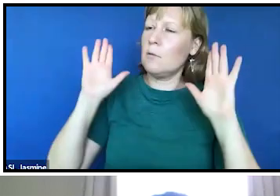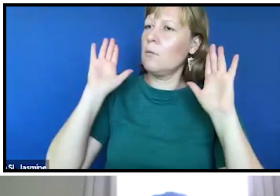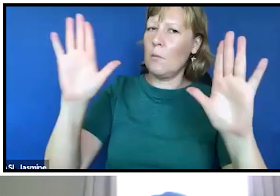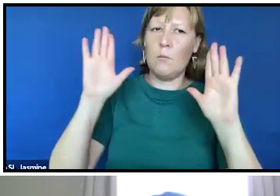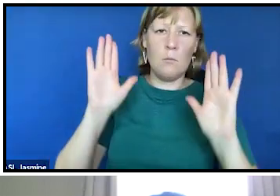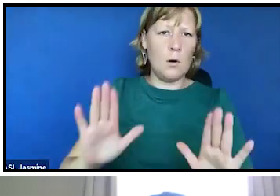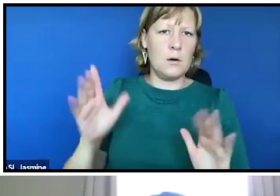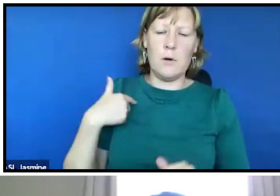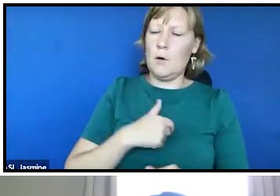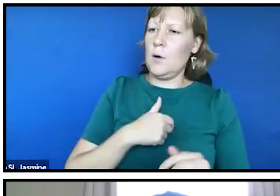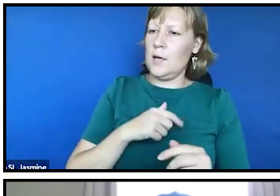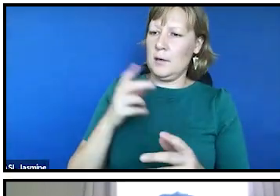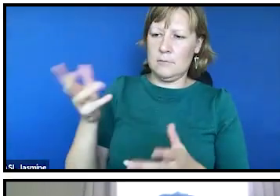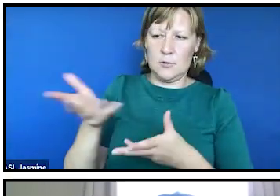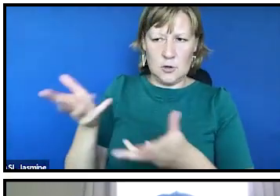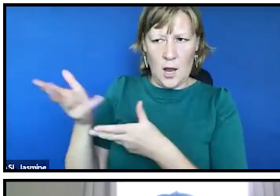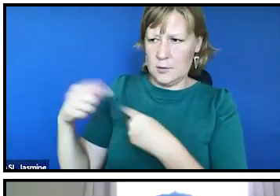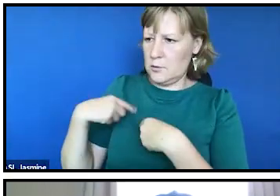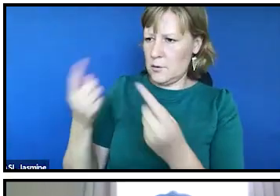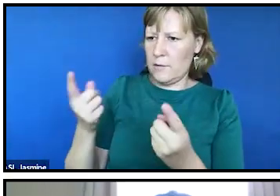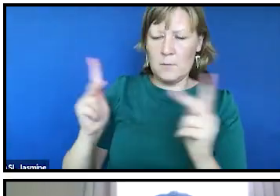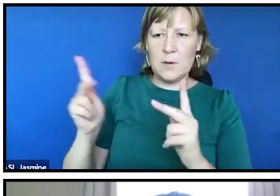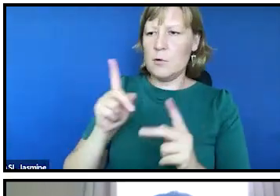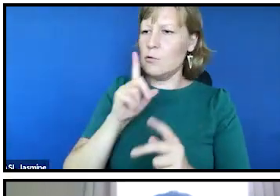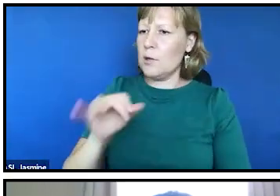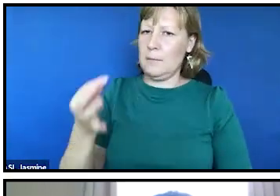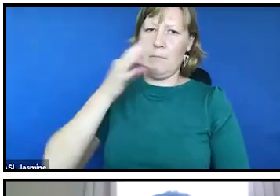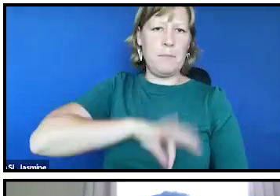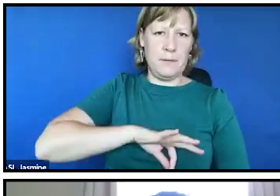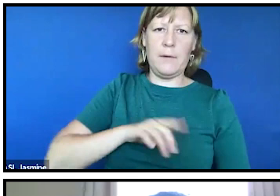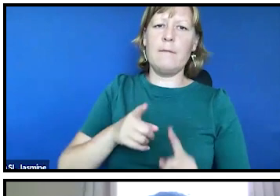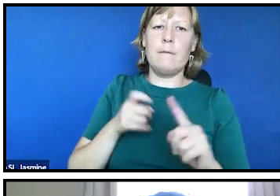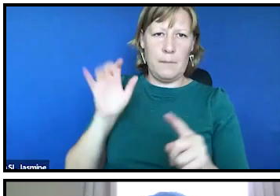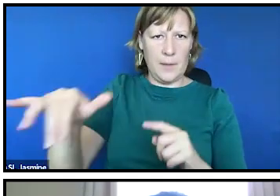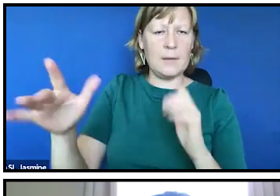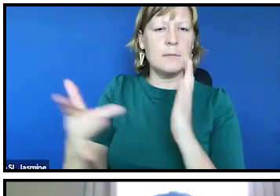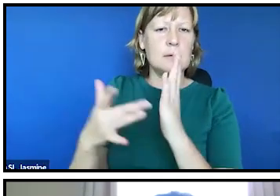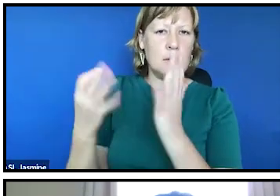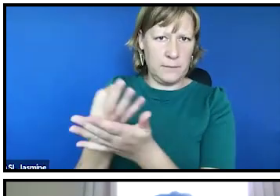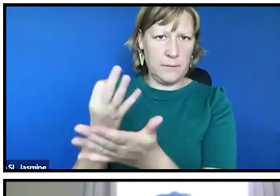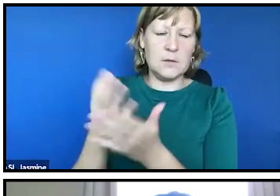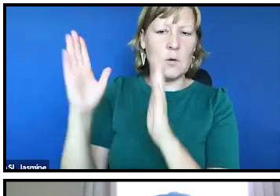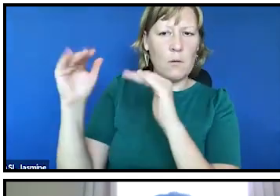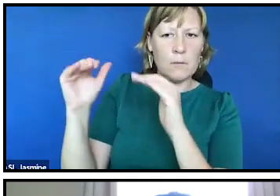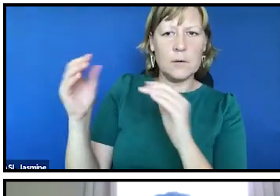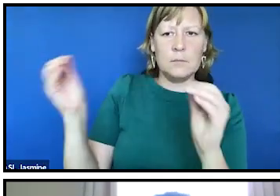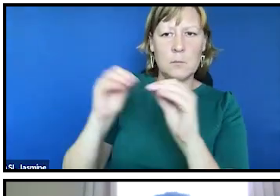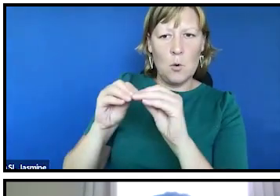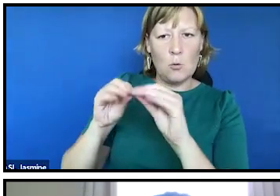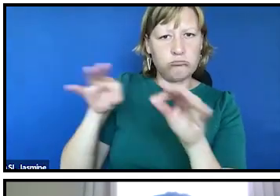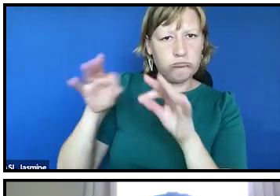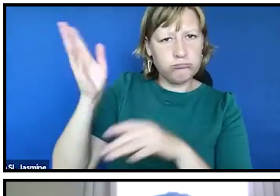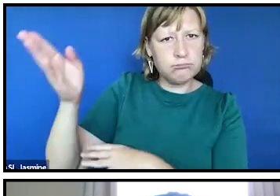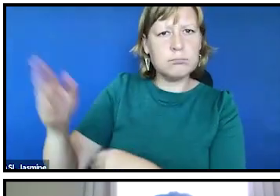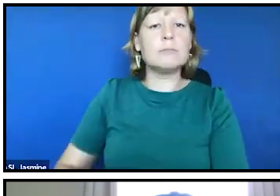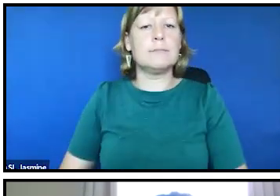the people that we've talked to. So. Well, we pitch it all the time. We were talking about doing a potential survey there